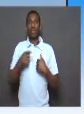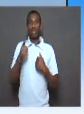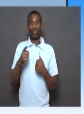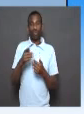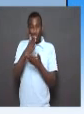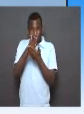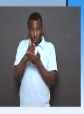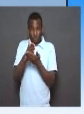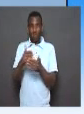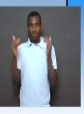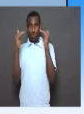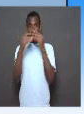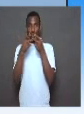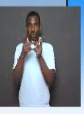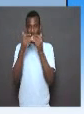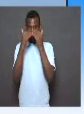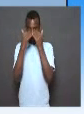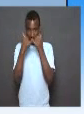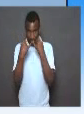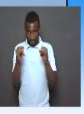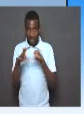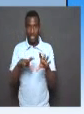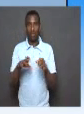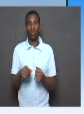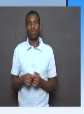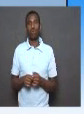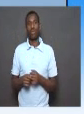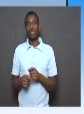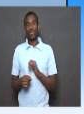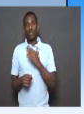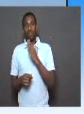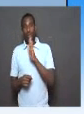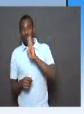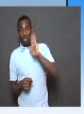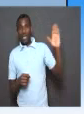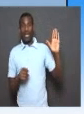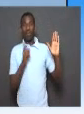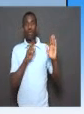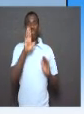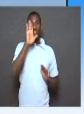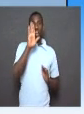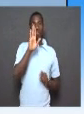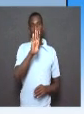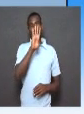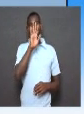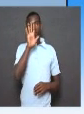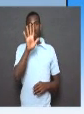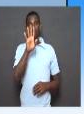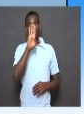5 bromine particles on the left side from the pure water on the